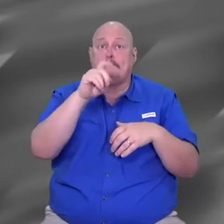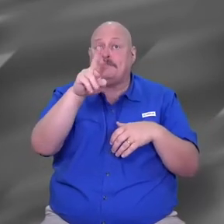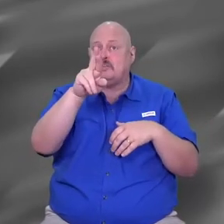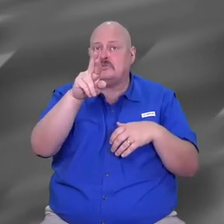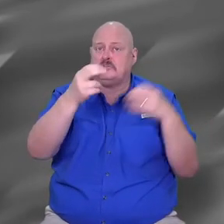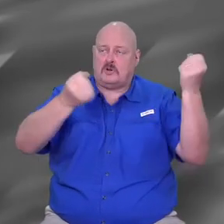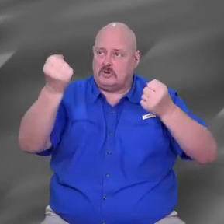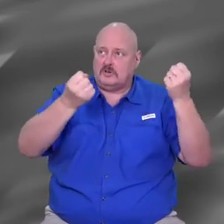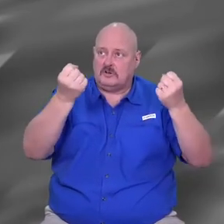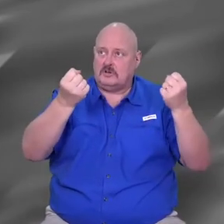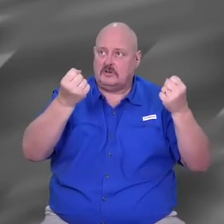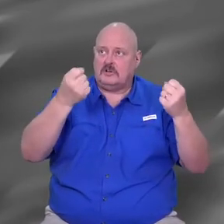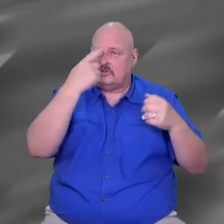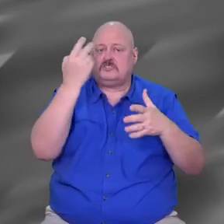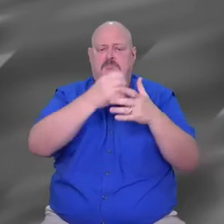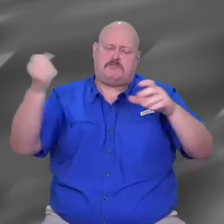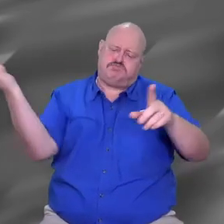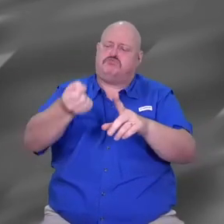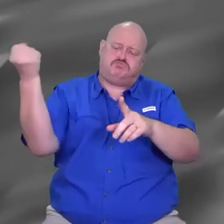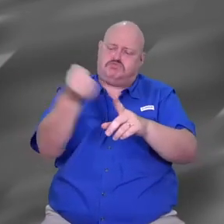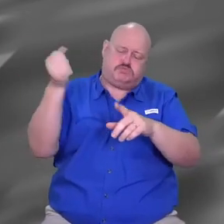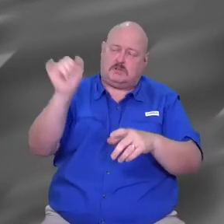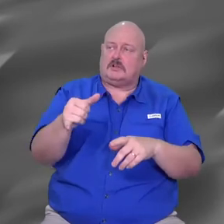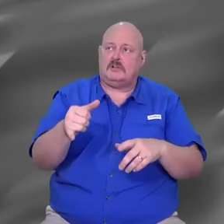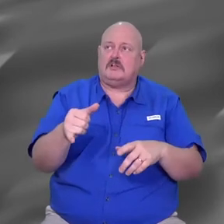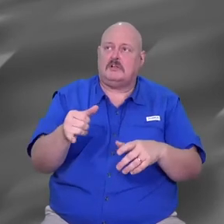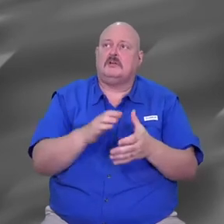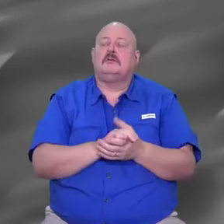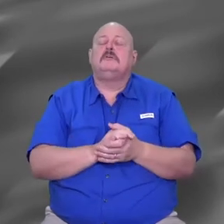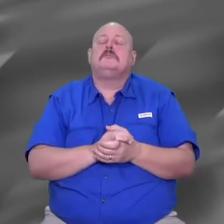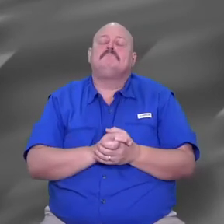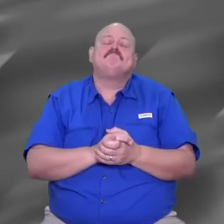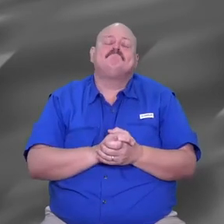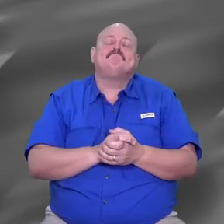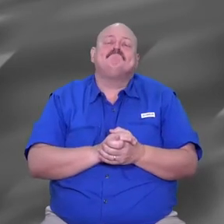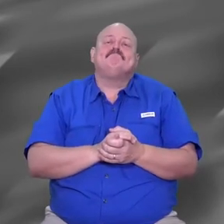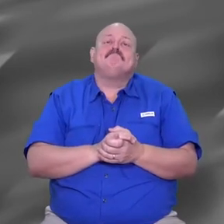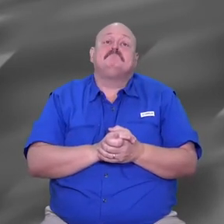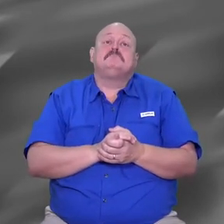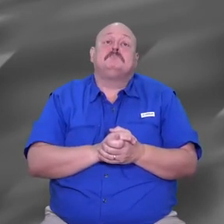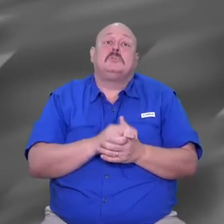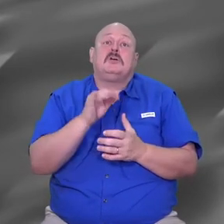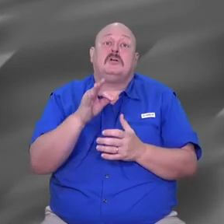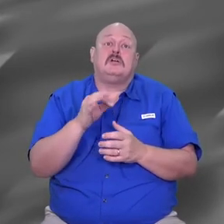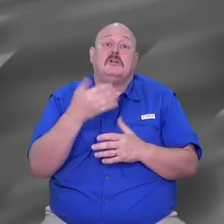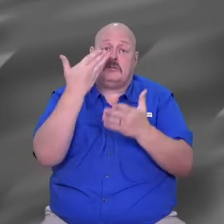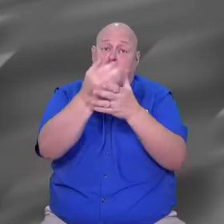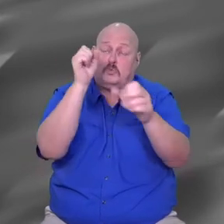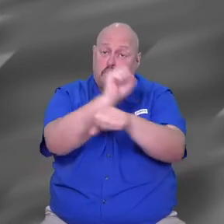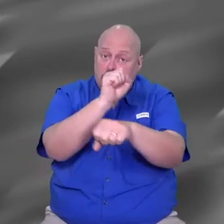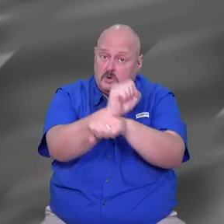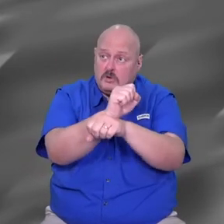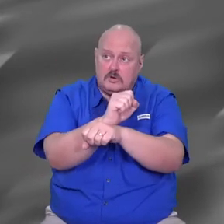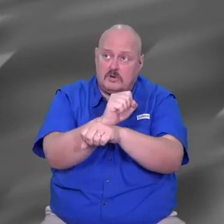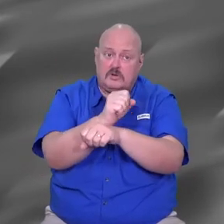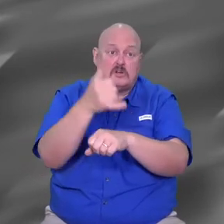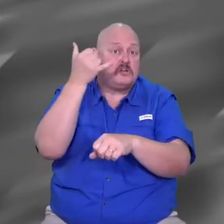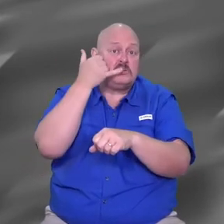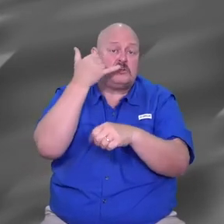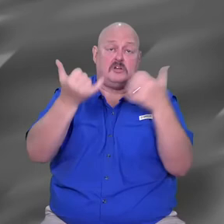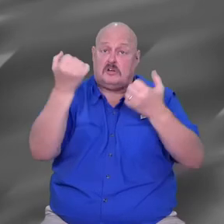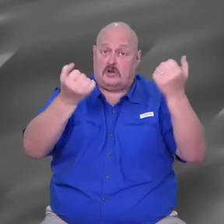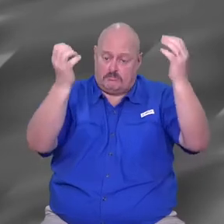okay? Because it looks like somebody's just been beating on them the whole time, and they sound that way as well. She said, if you've got to get to work and your car breaks down